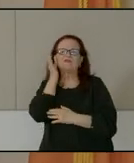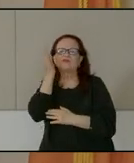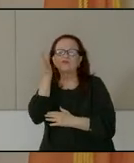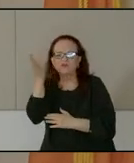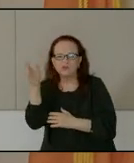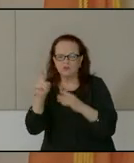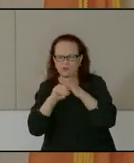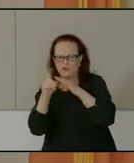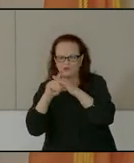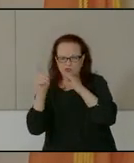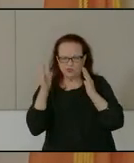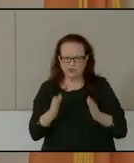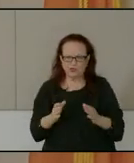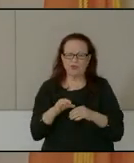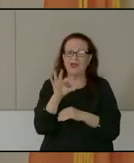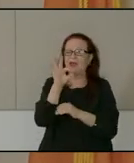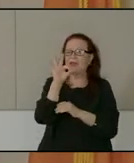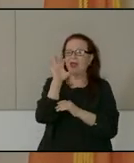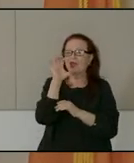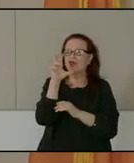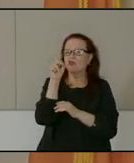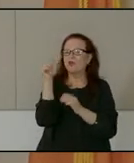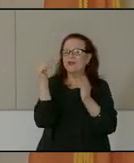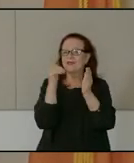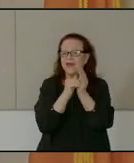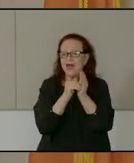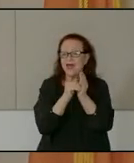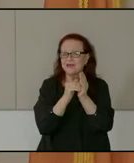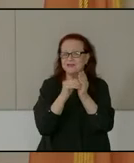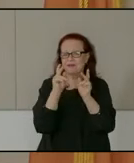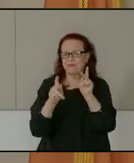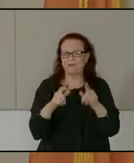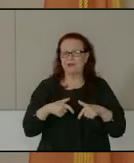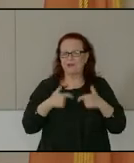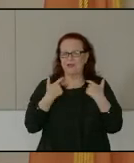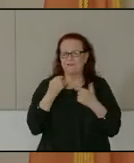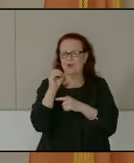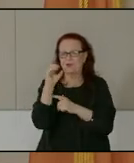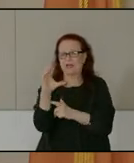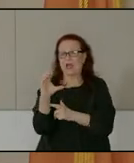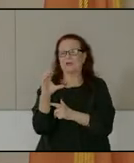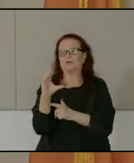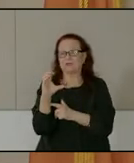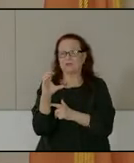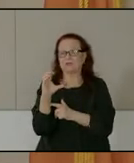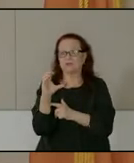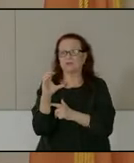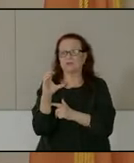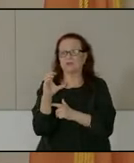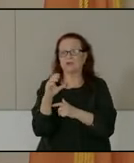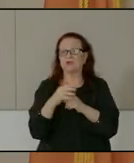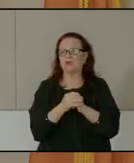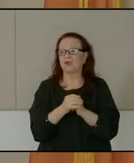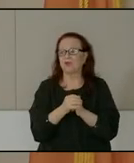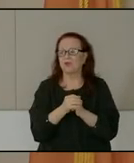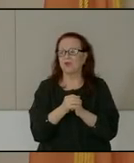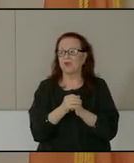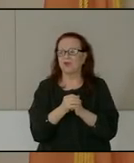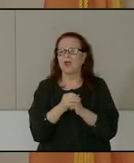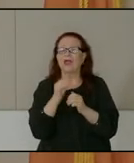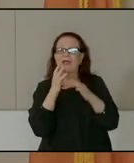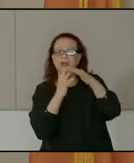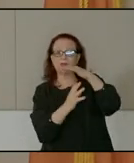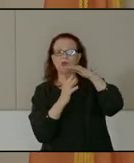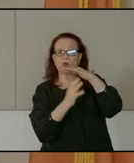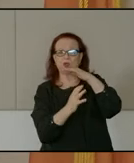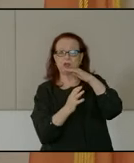With more than 930,000 of our Orange County residents being foreign-born, our immigrant population is